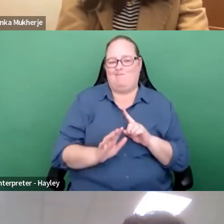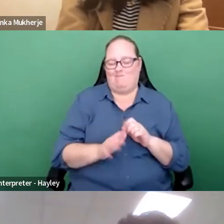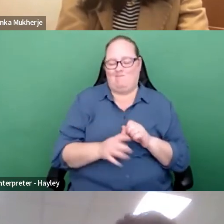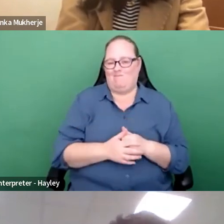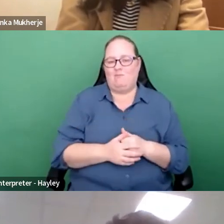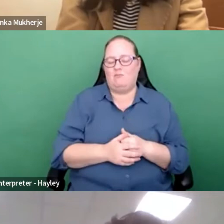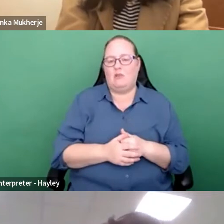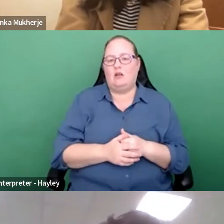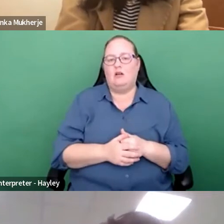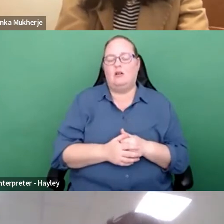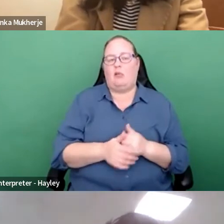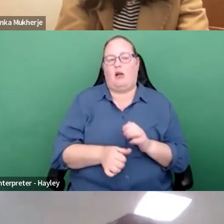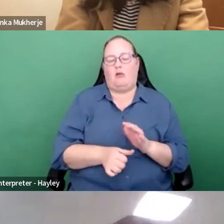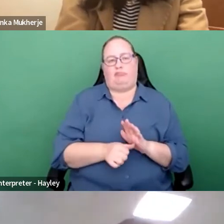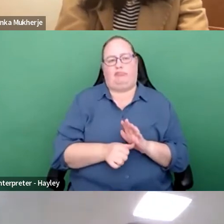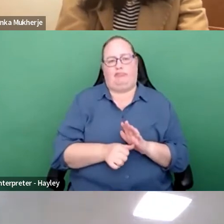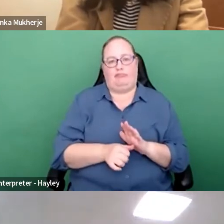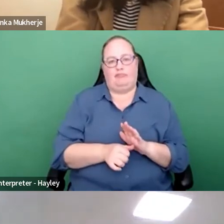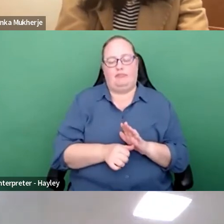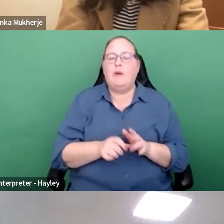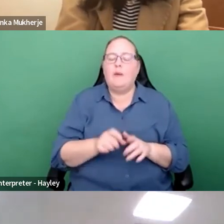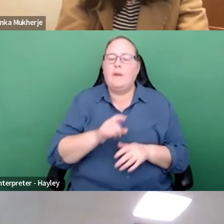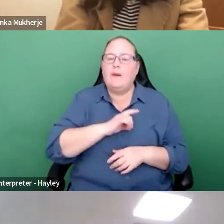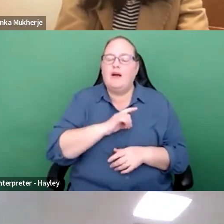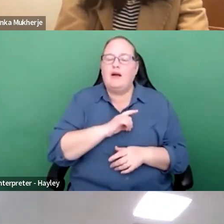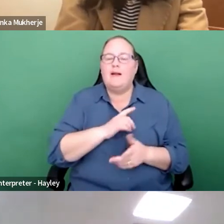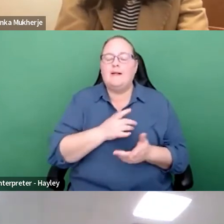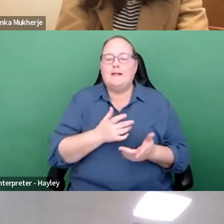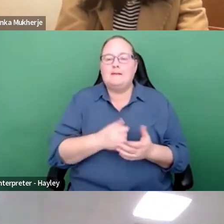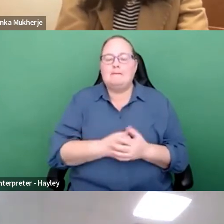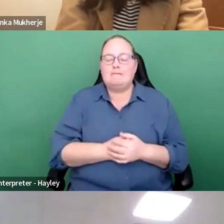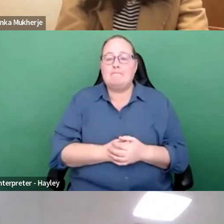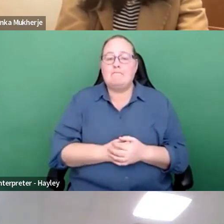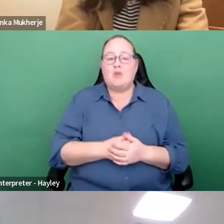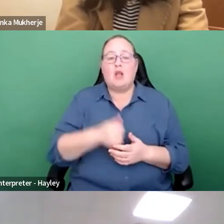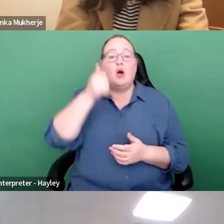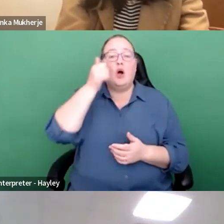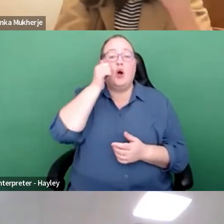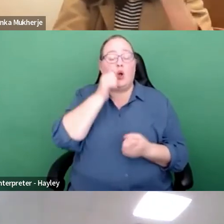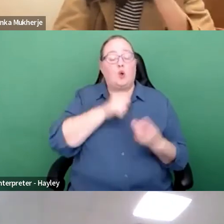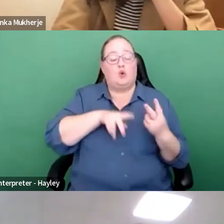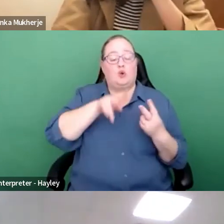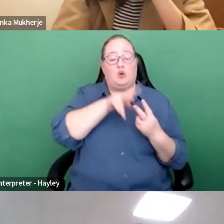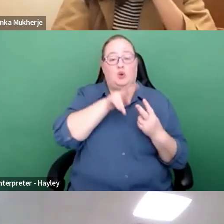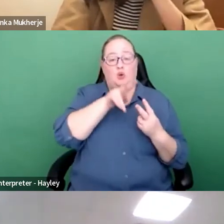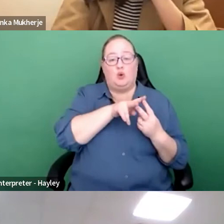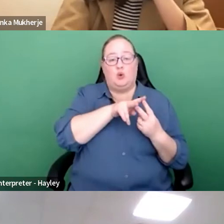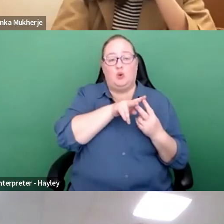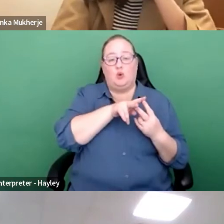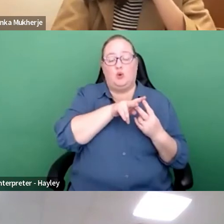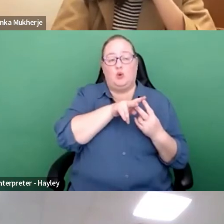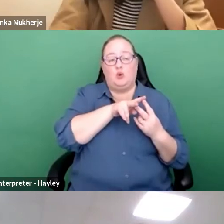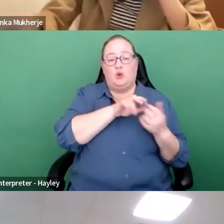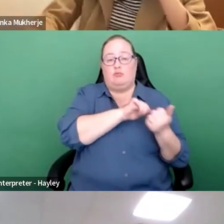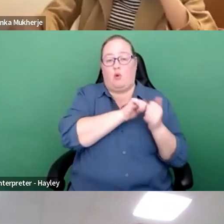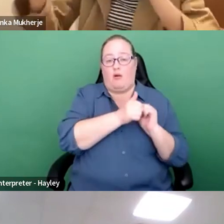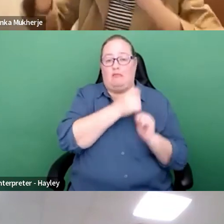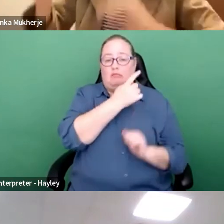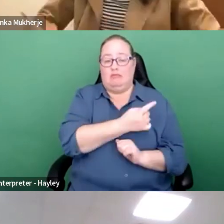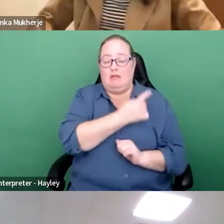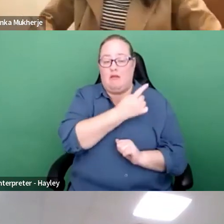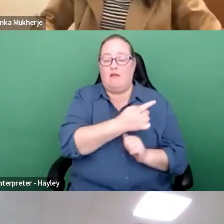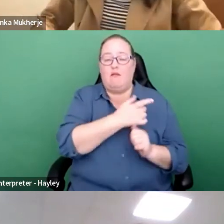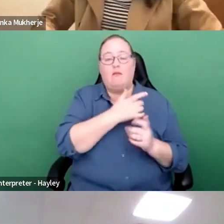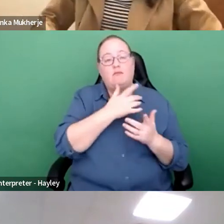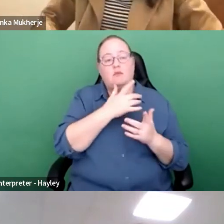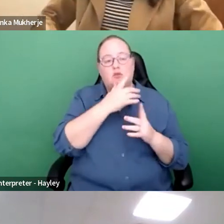because I know of at least two of my former interlocutors who are in fact anthropology graduates. So they have a very clear